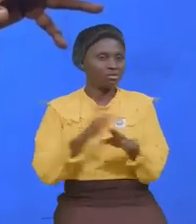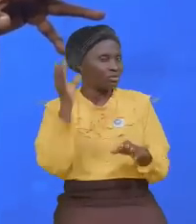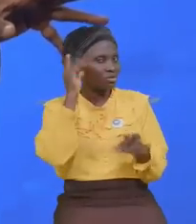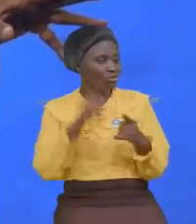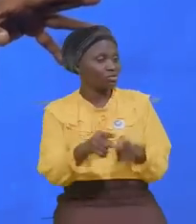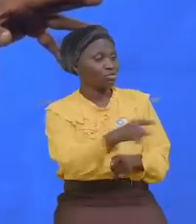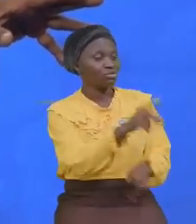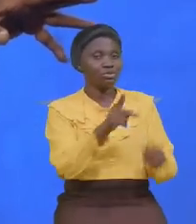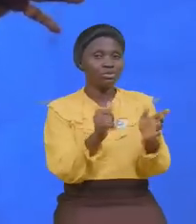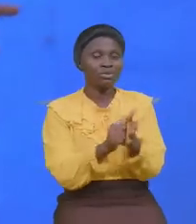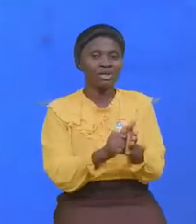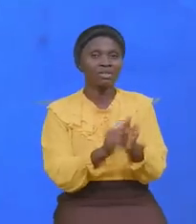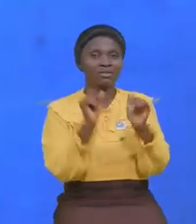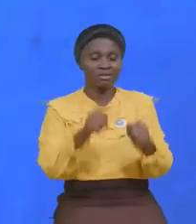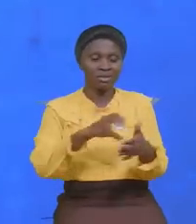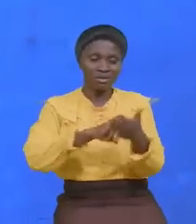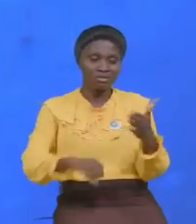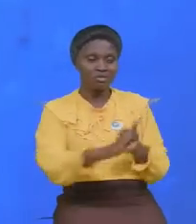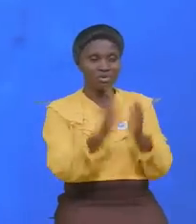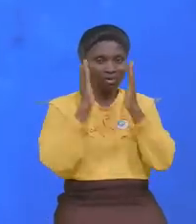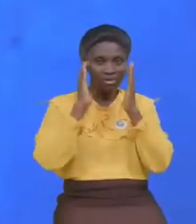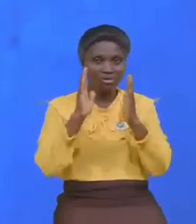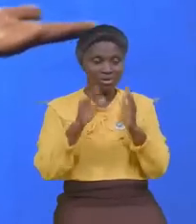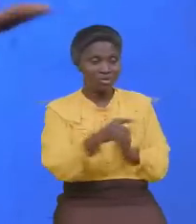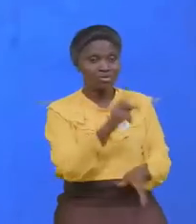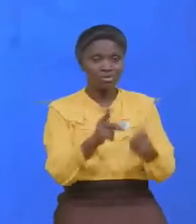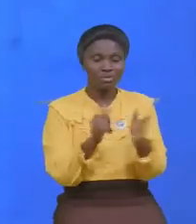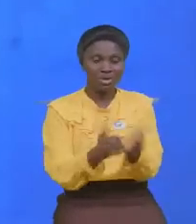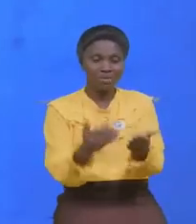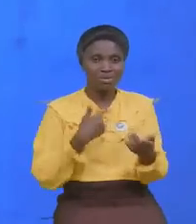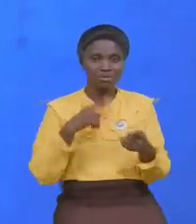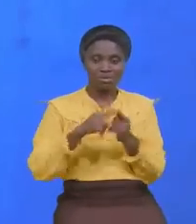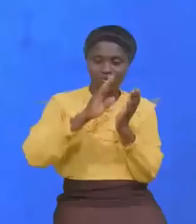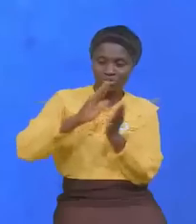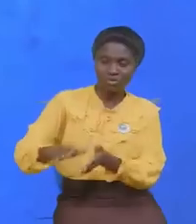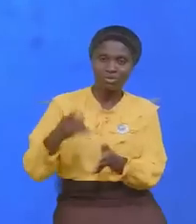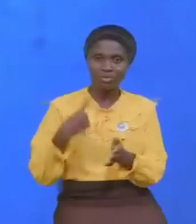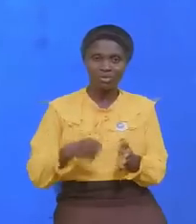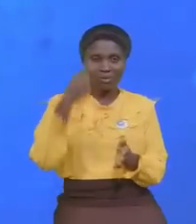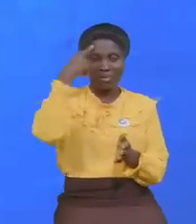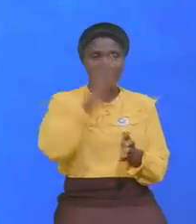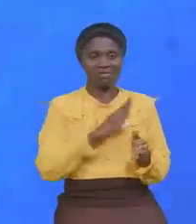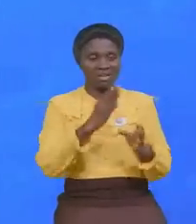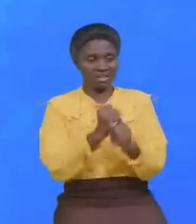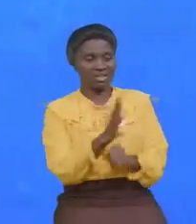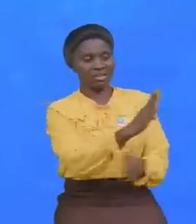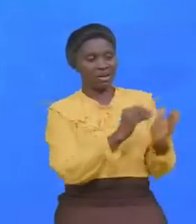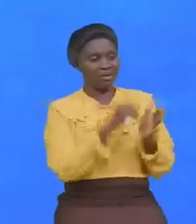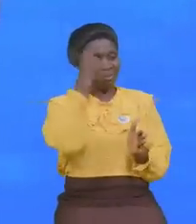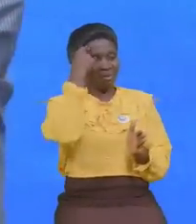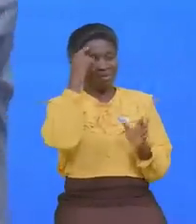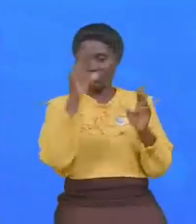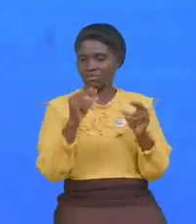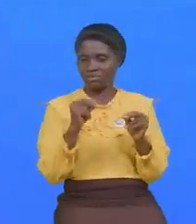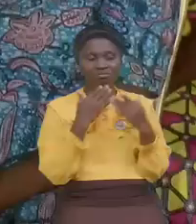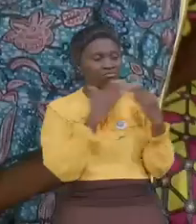and those people that want me to drop the mind of Christ and take their mind. No, thank you. We have the